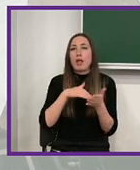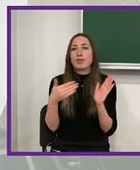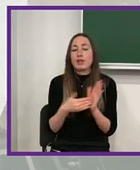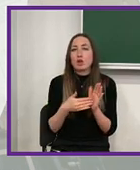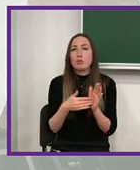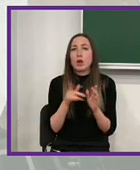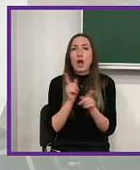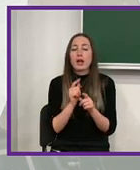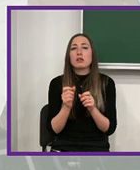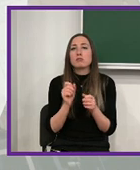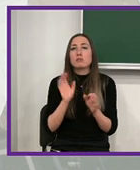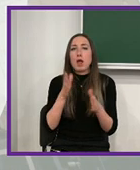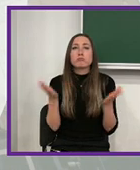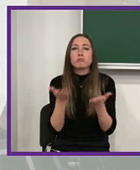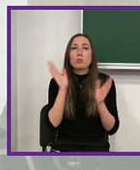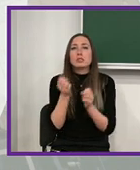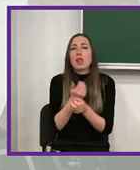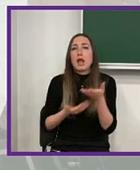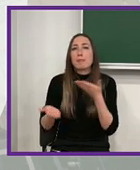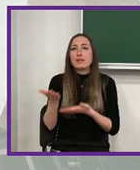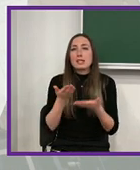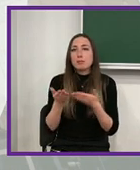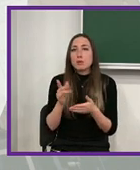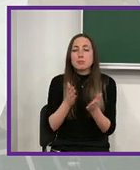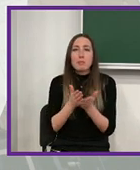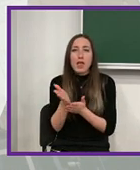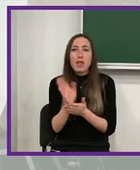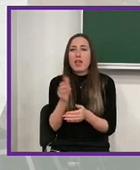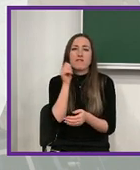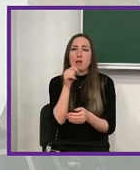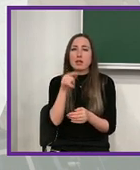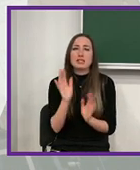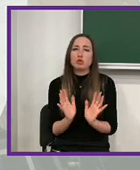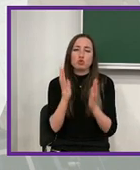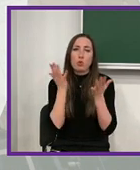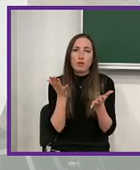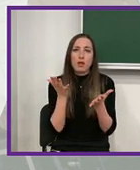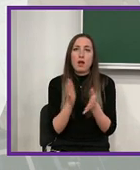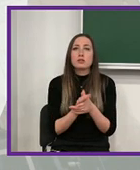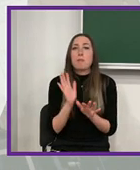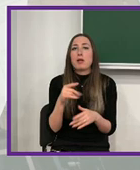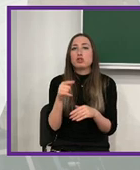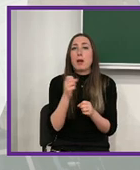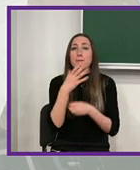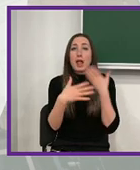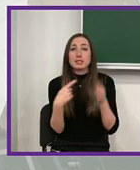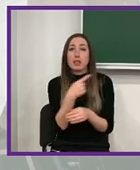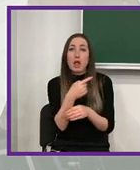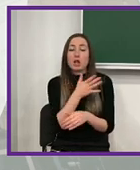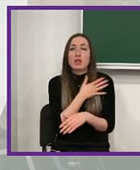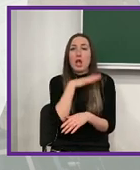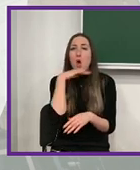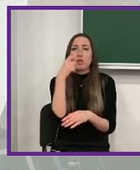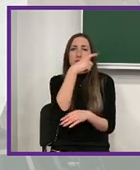not. And you've got also, and there is plenty of text, so you don't have to read it through, you'll get the presentation. It's just, I just wanted for you to have everything on